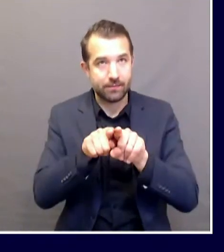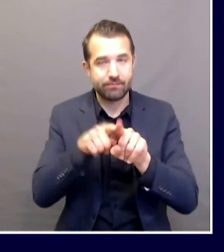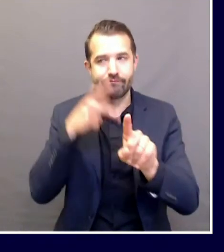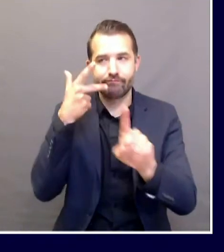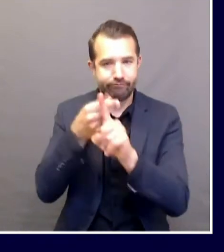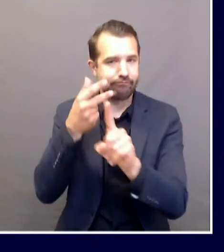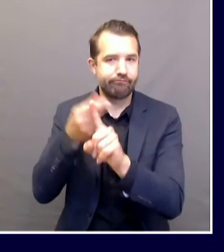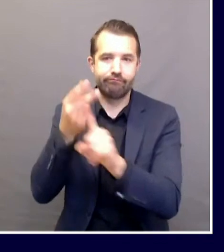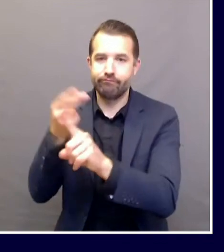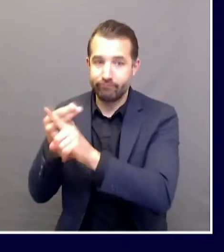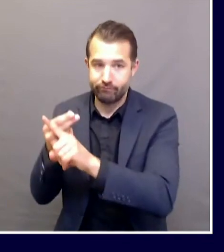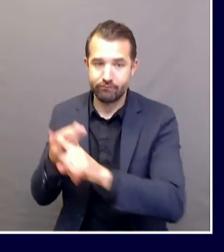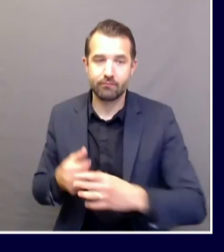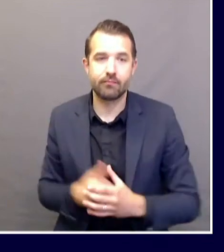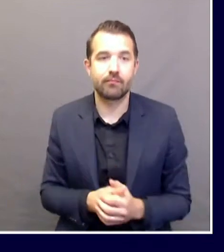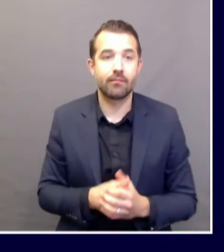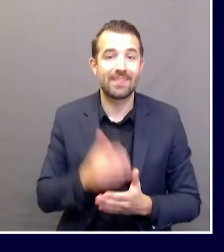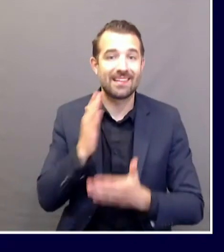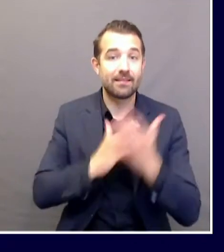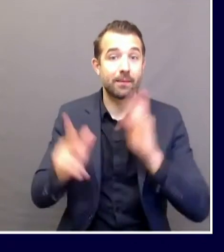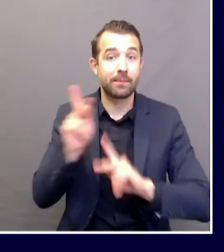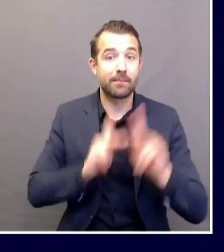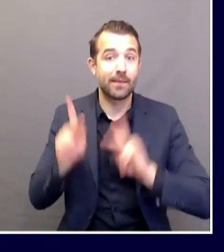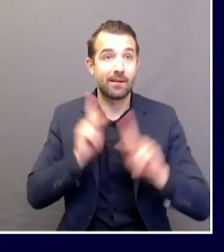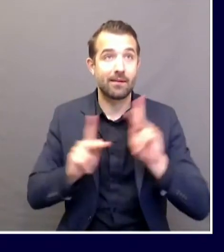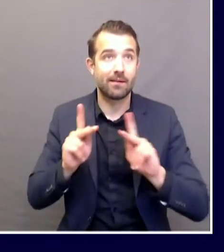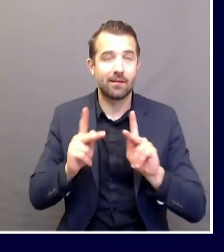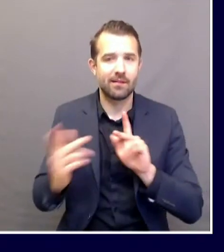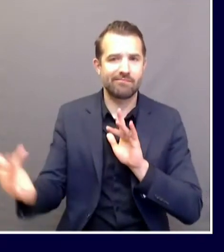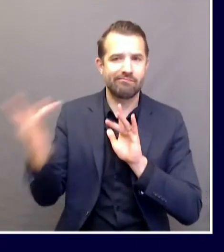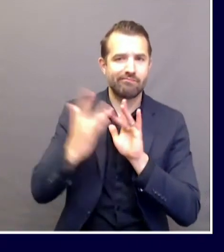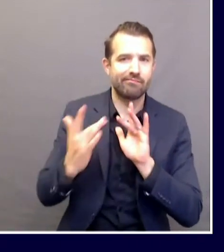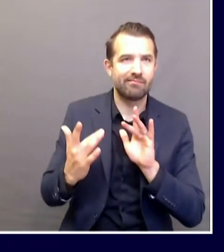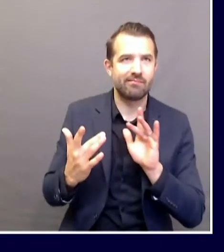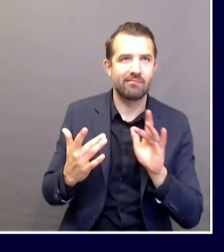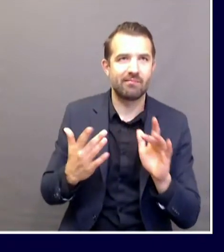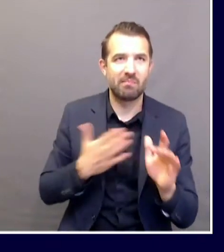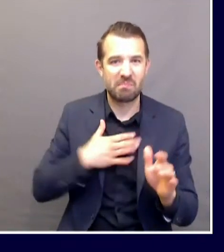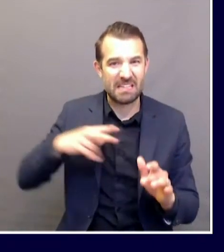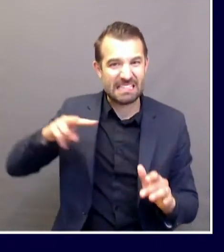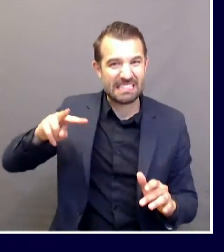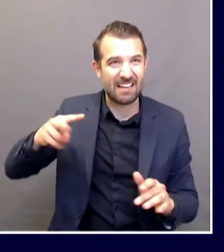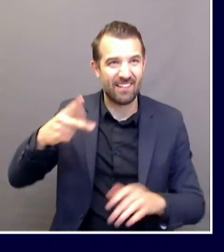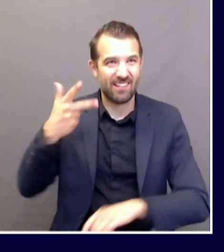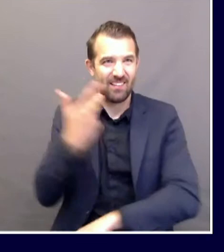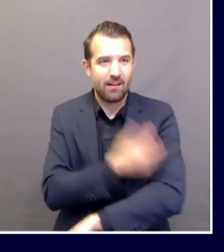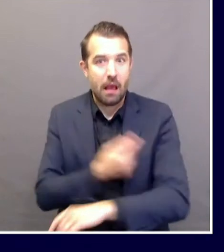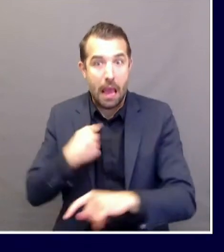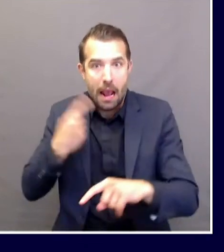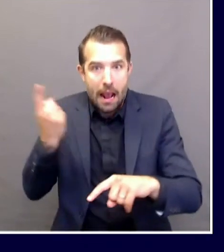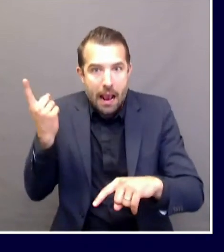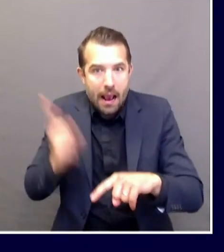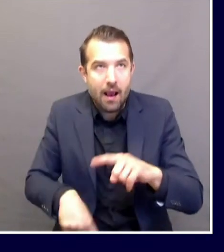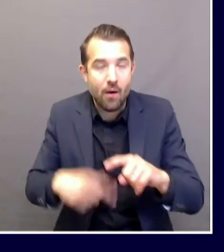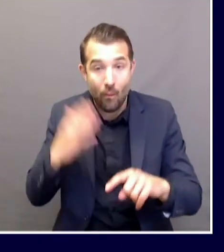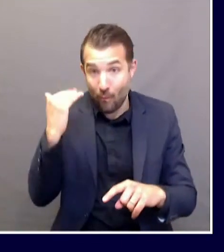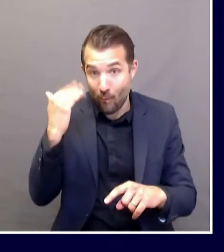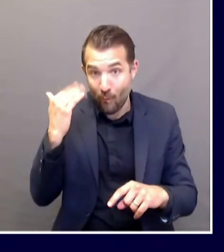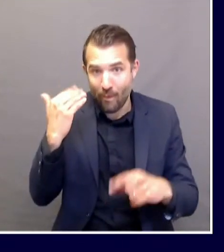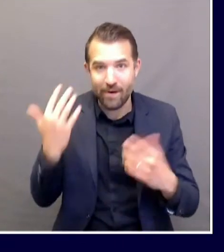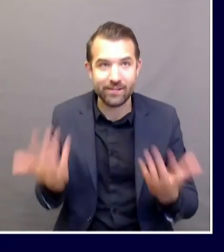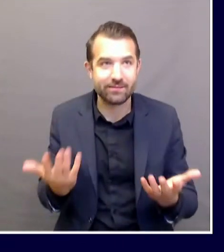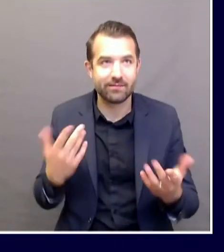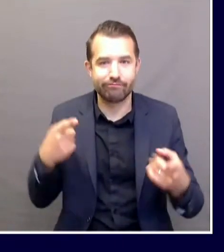second shot when they needed to, at the time they needed to, at the same place they went the first time. I